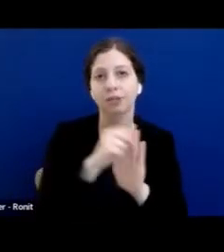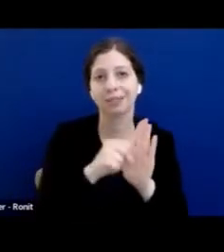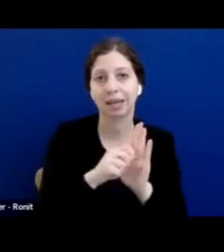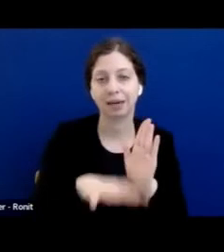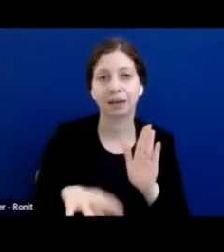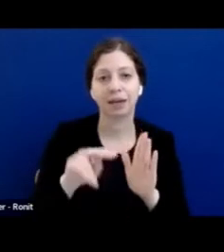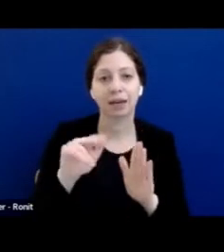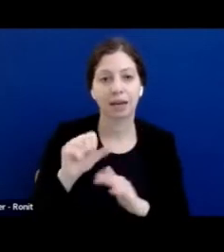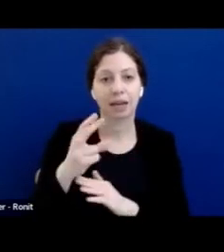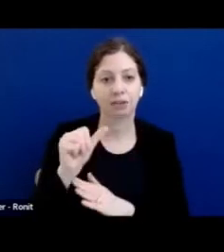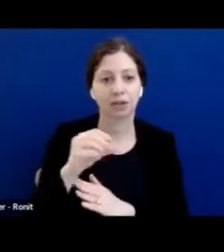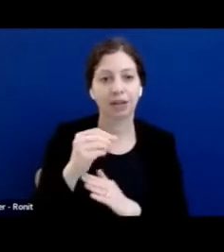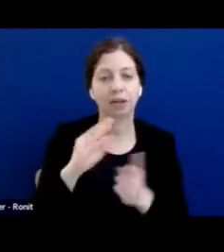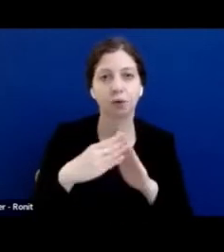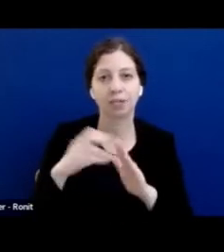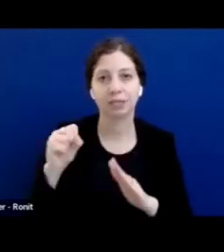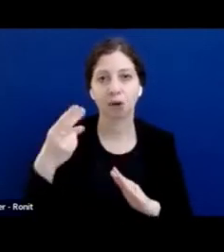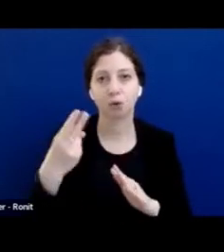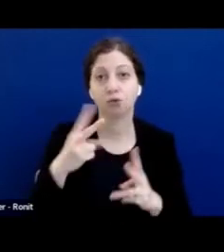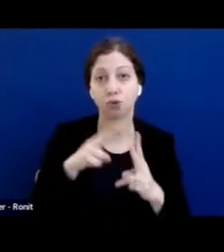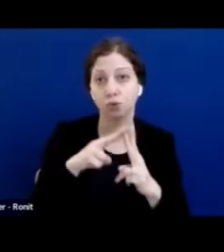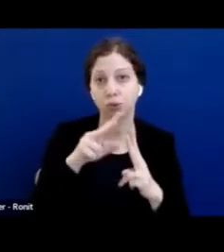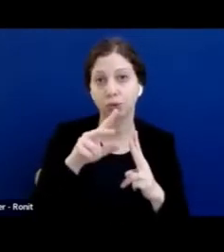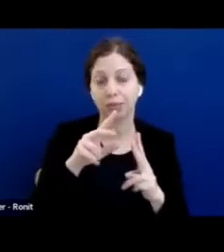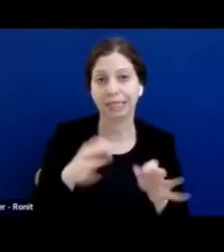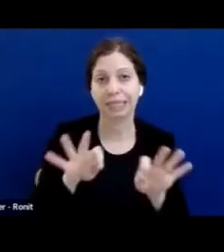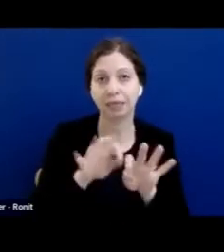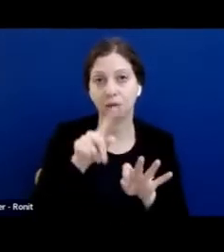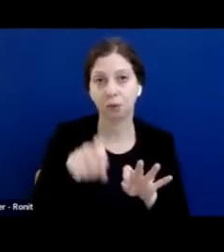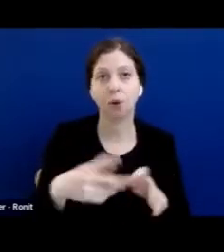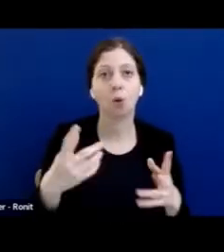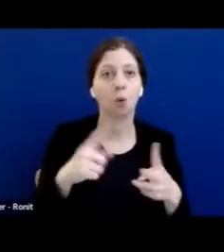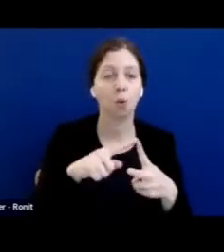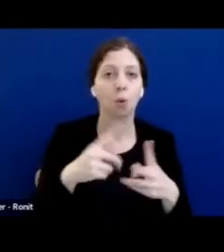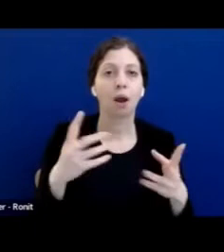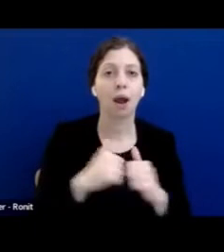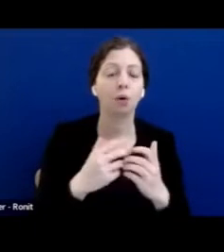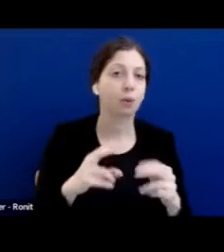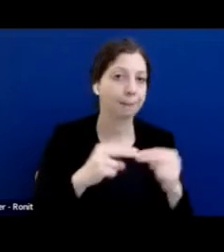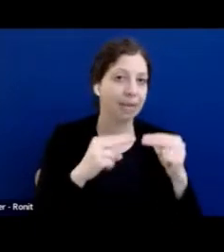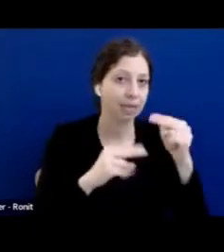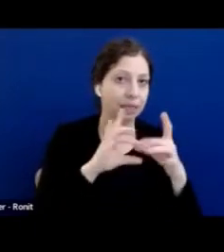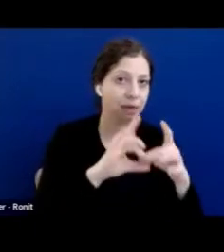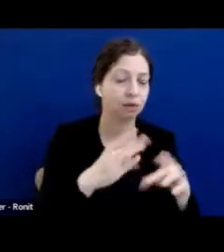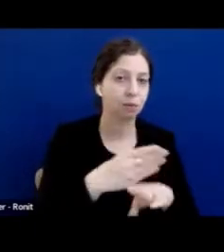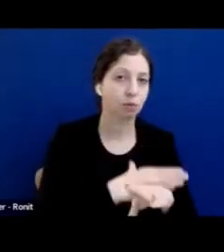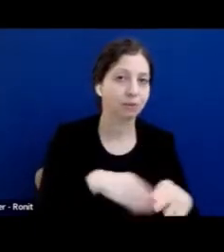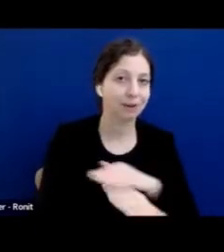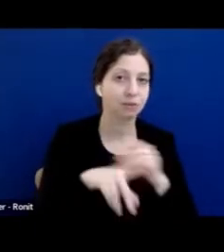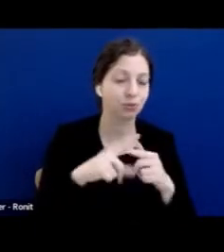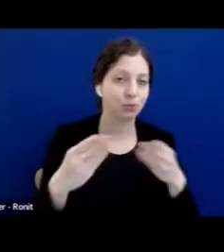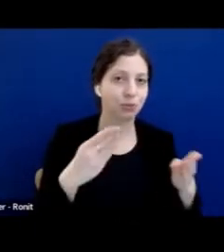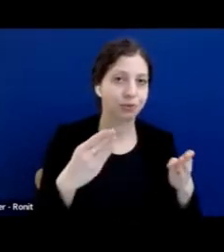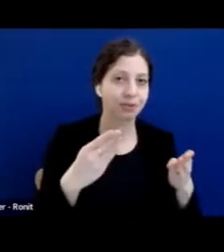and community stakeholders 2 key questions. How can we build connections that will help improve access to services and